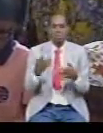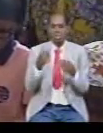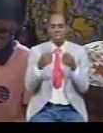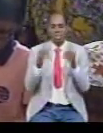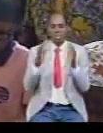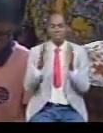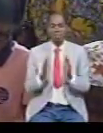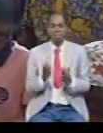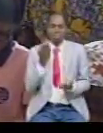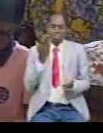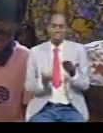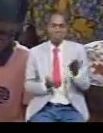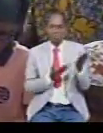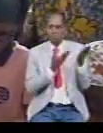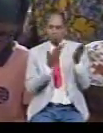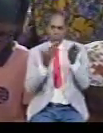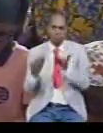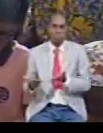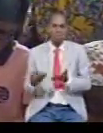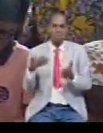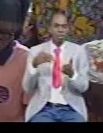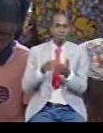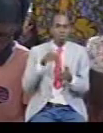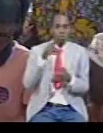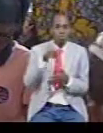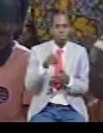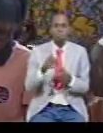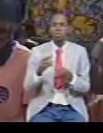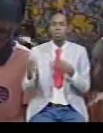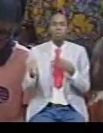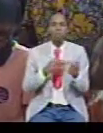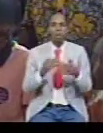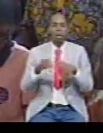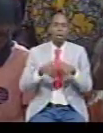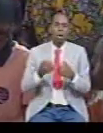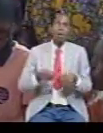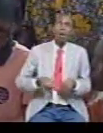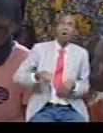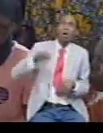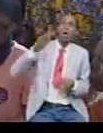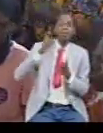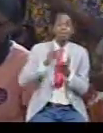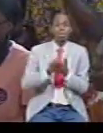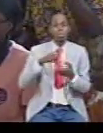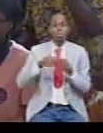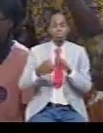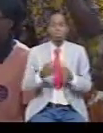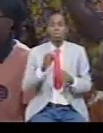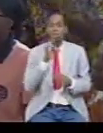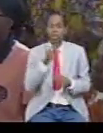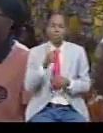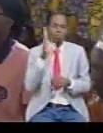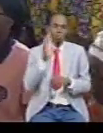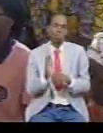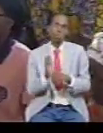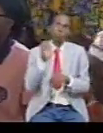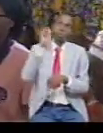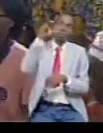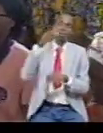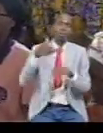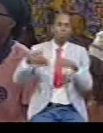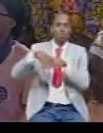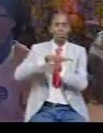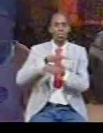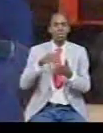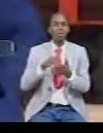enemy might trace up, like a hurdle, no matter how high it is, you will jump over it. You will